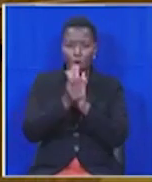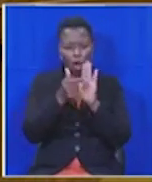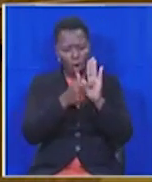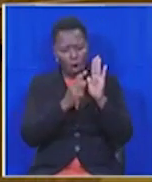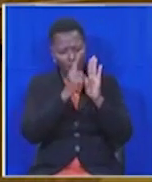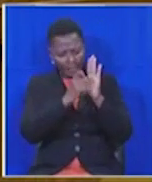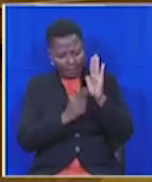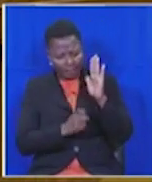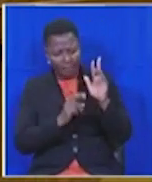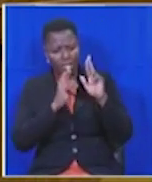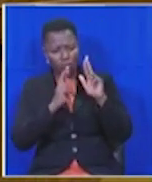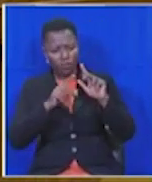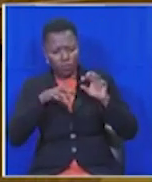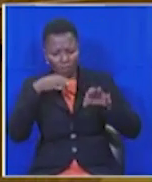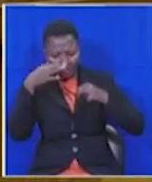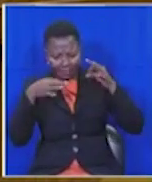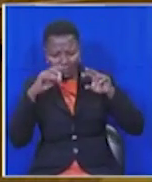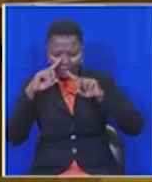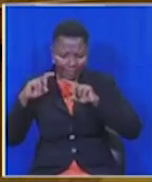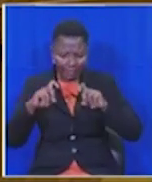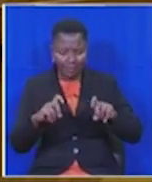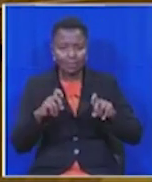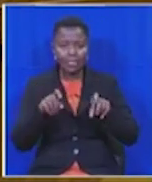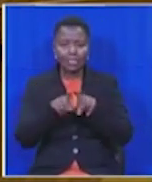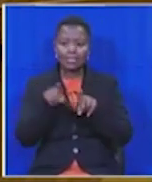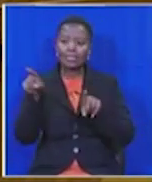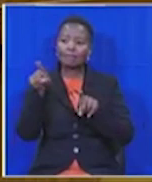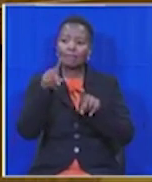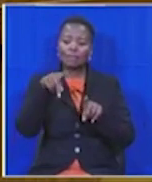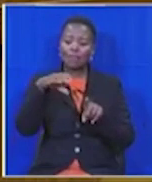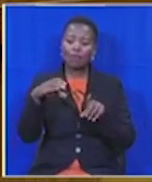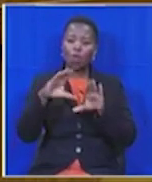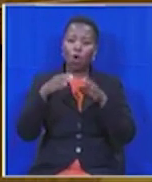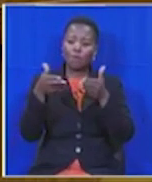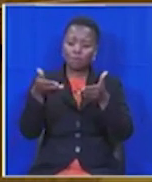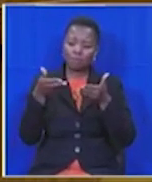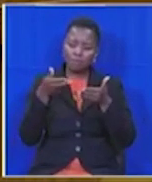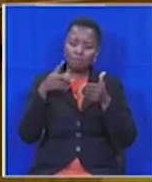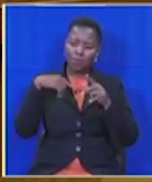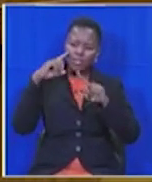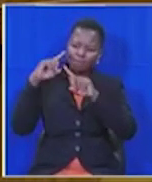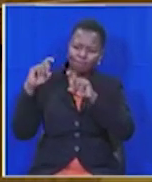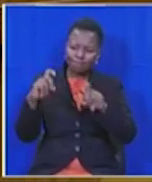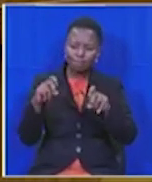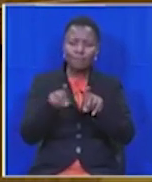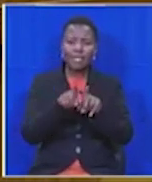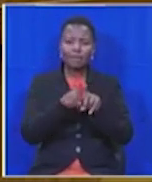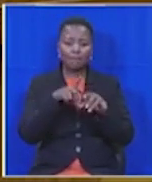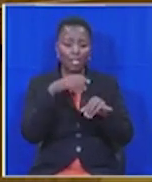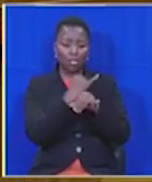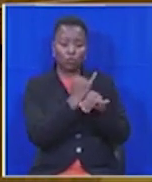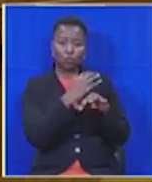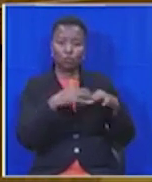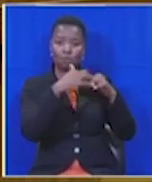report, that we scrutinize even report of portfolio committees and Chapter 9 institutions when